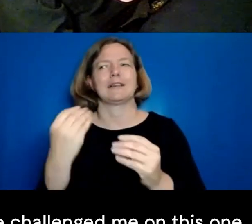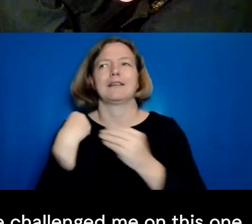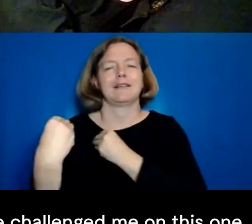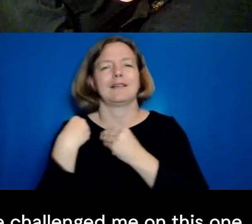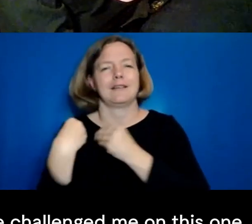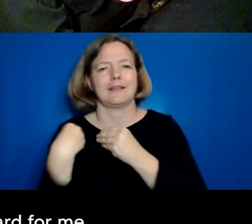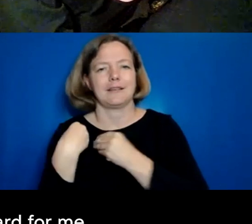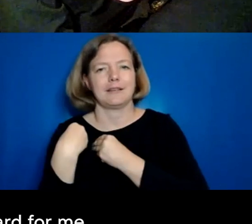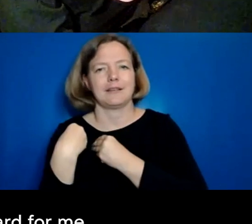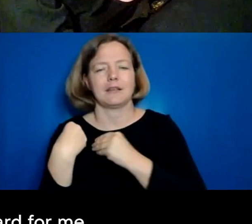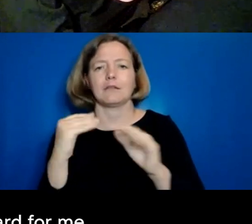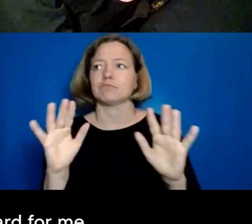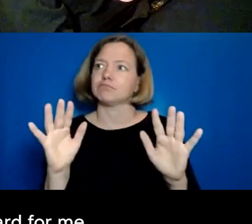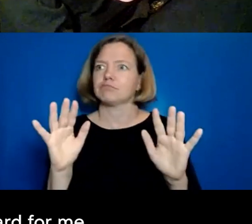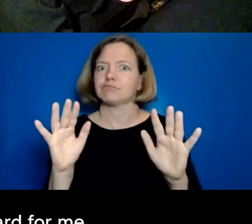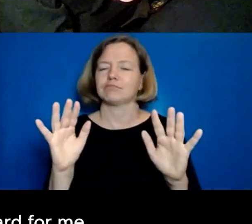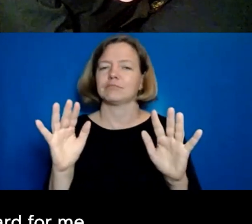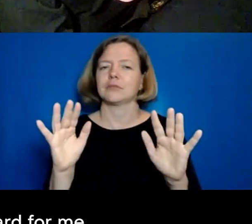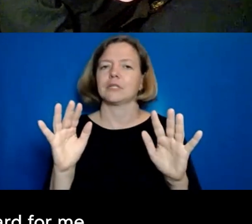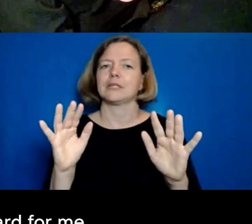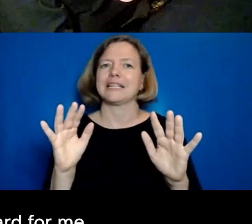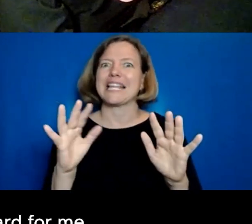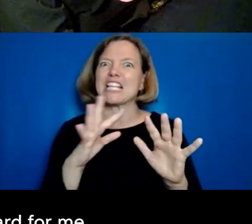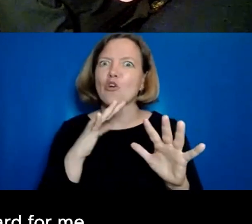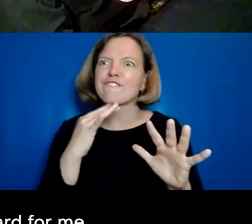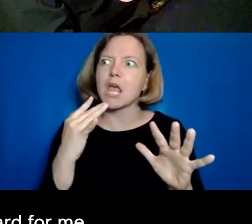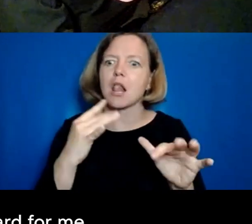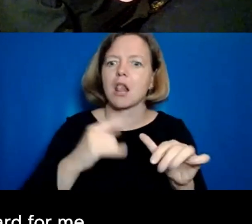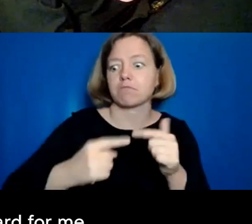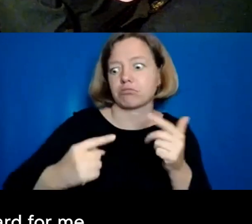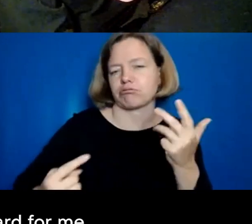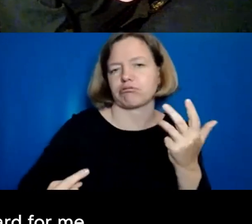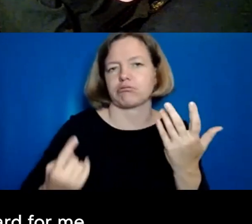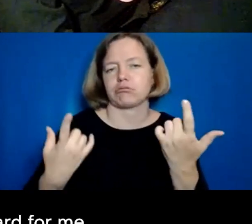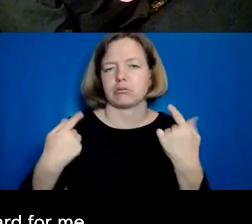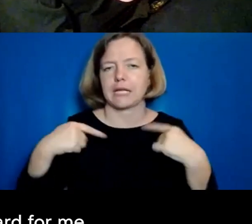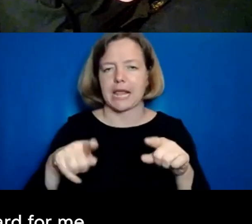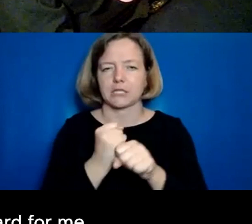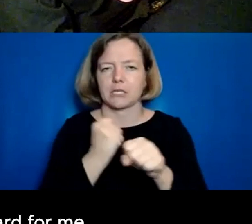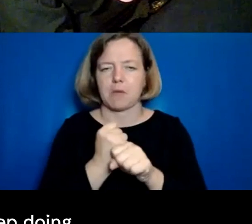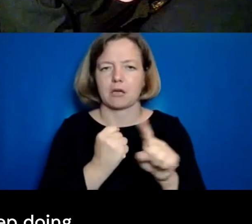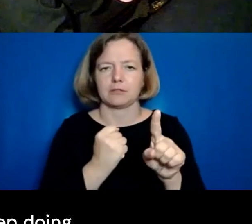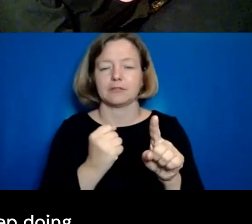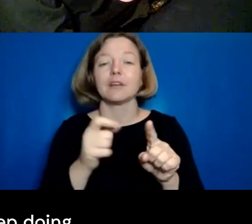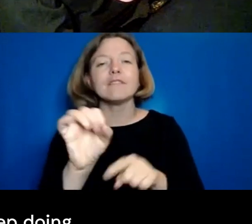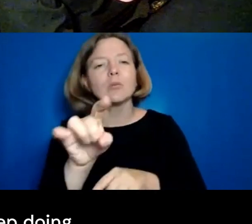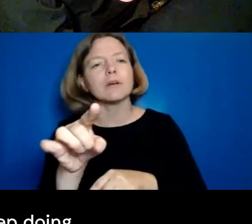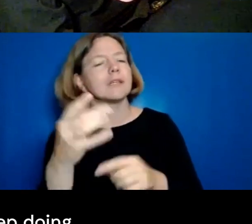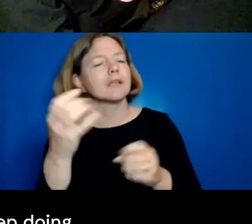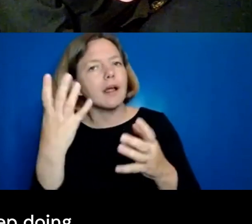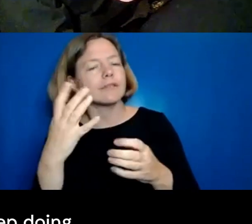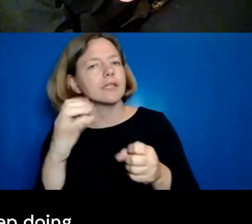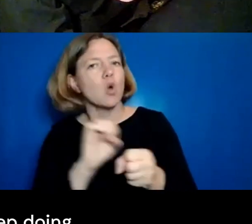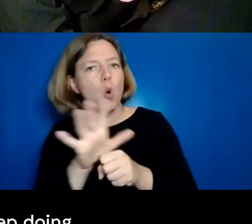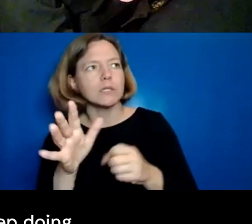so many things. And that's been hard for me. I mean, the pandemic has made it very clear that we can't keep